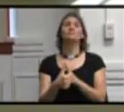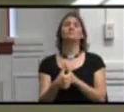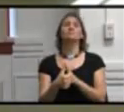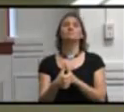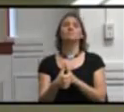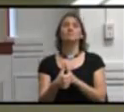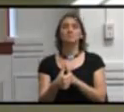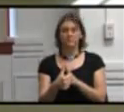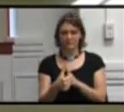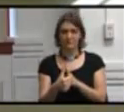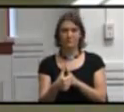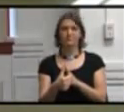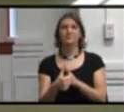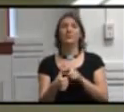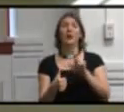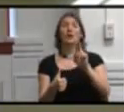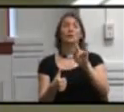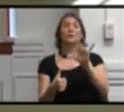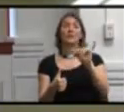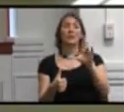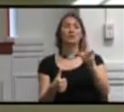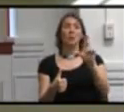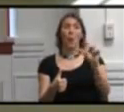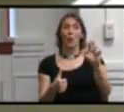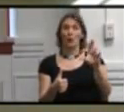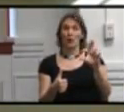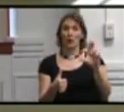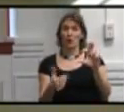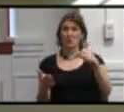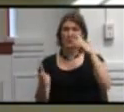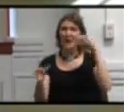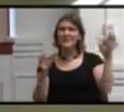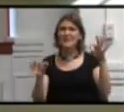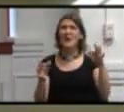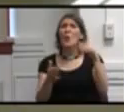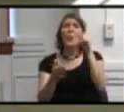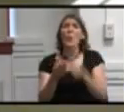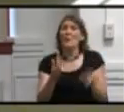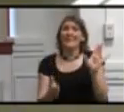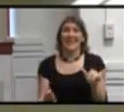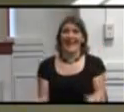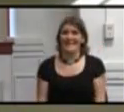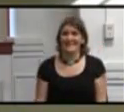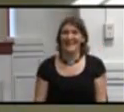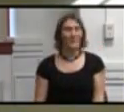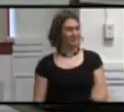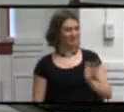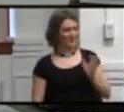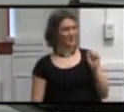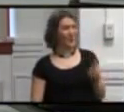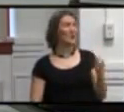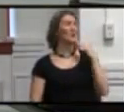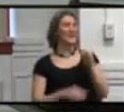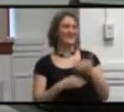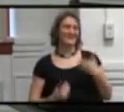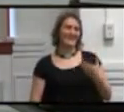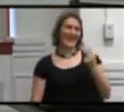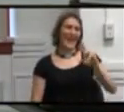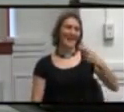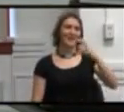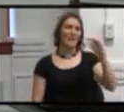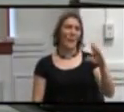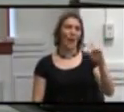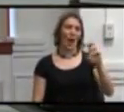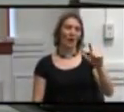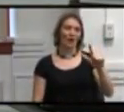main agenda, which is the utility roller. Can you tell us about, what is a utility roller? Good evening, my name is Hannah O'Connell.